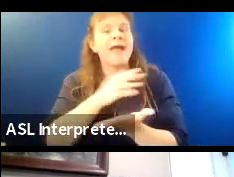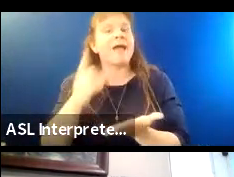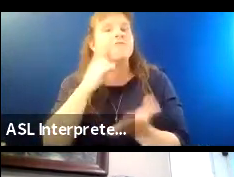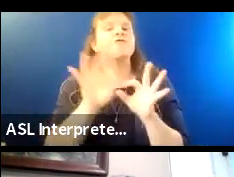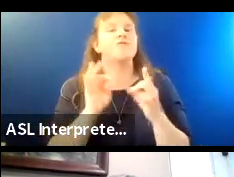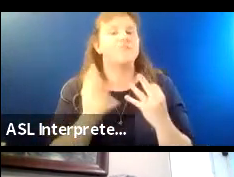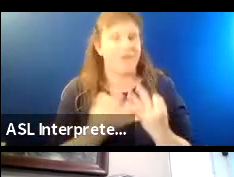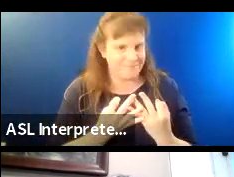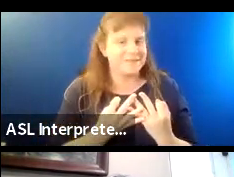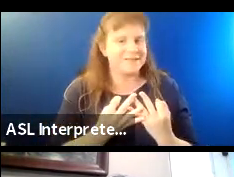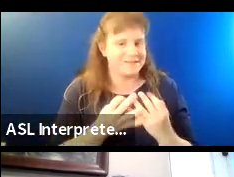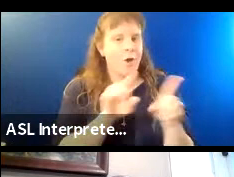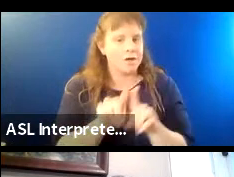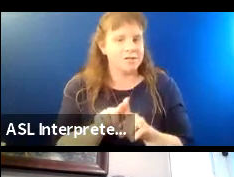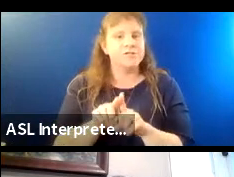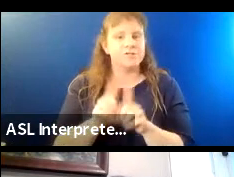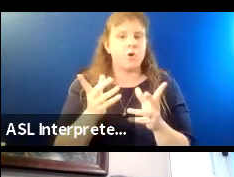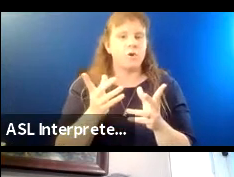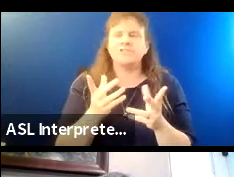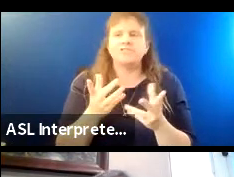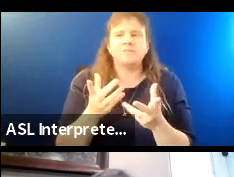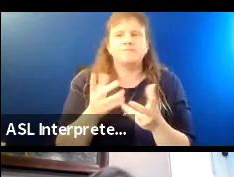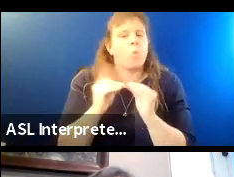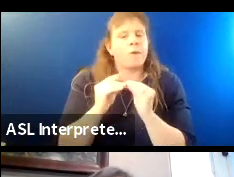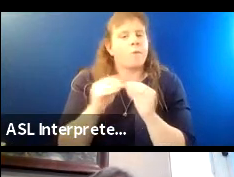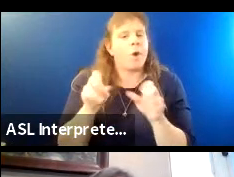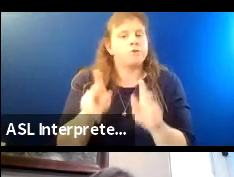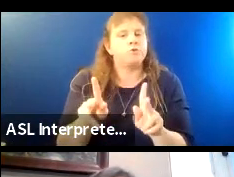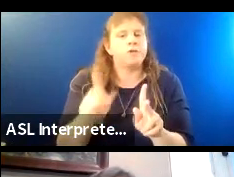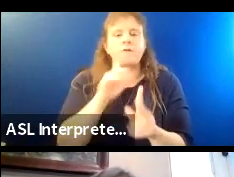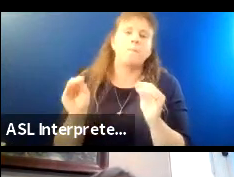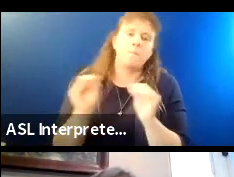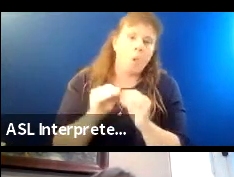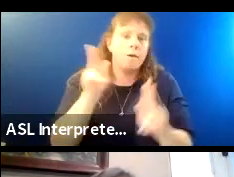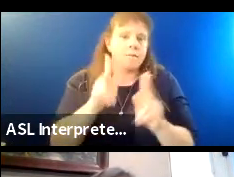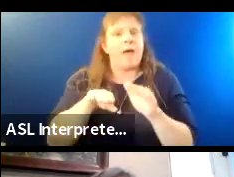their loved ones. There's another opportunity to get more people vaccinated. So we're actively working on that.